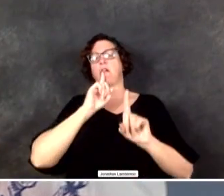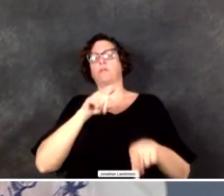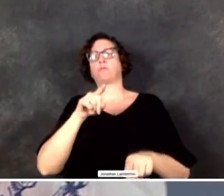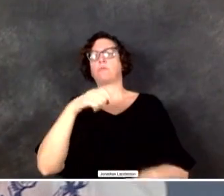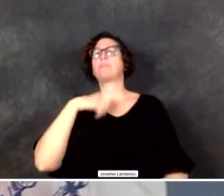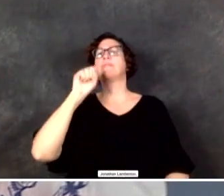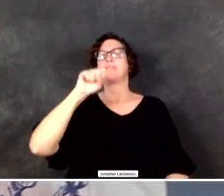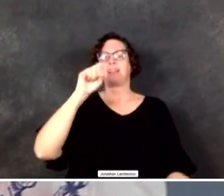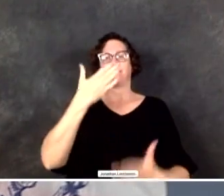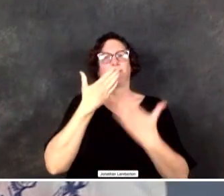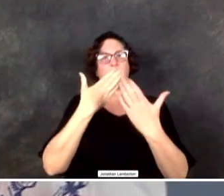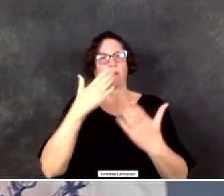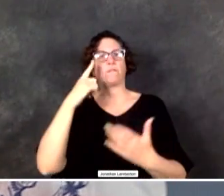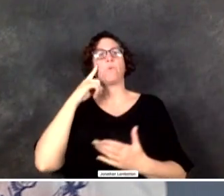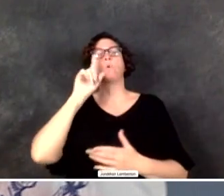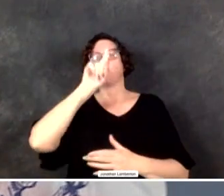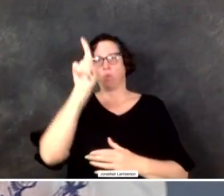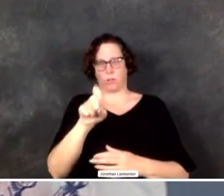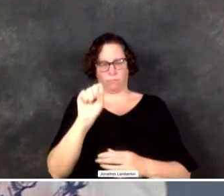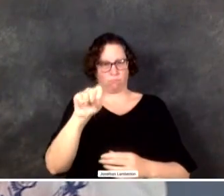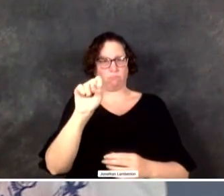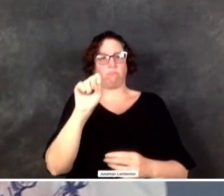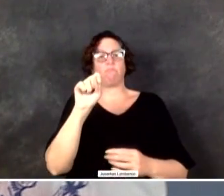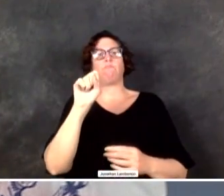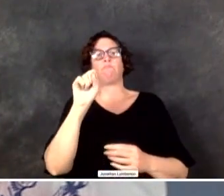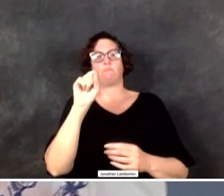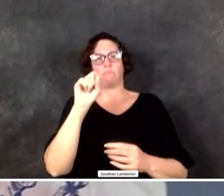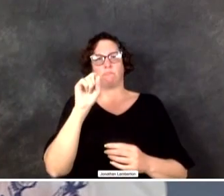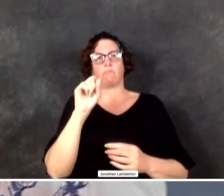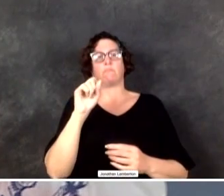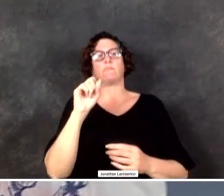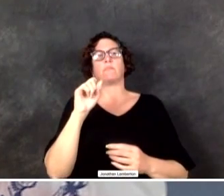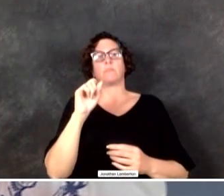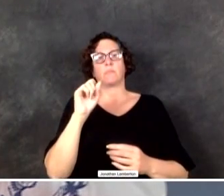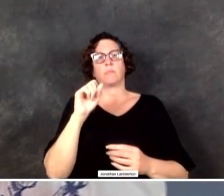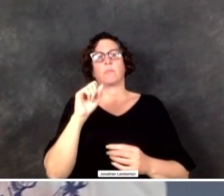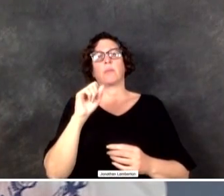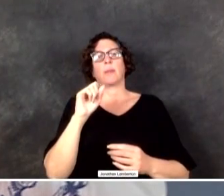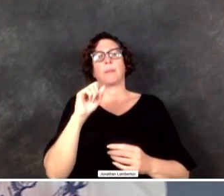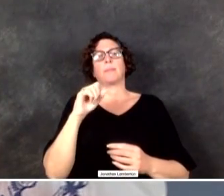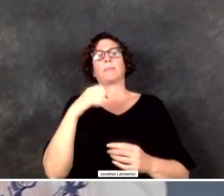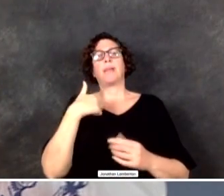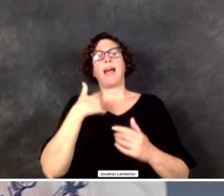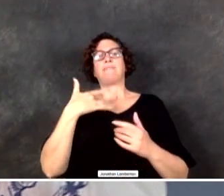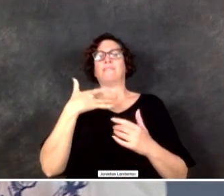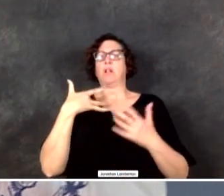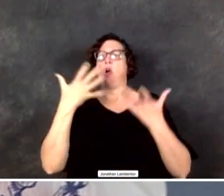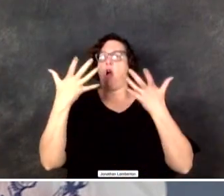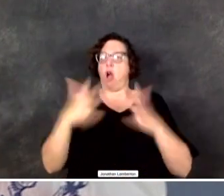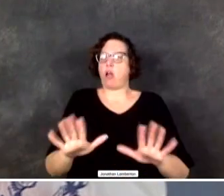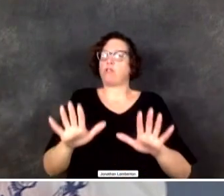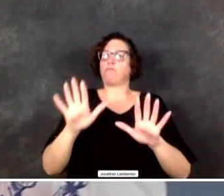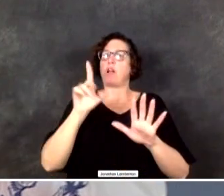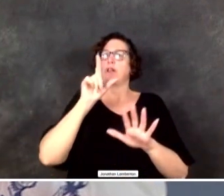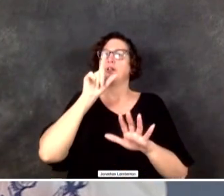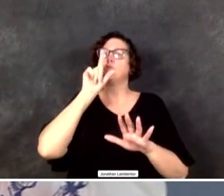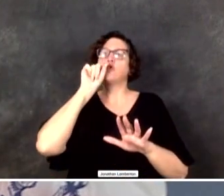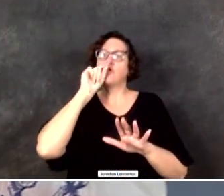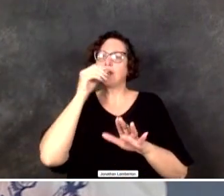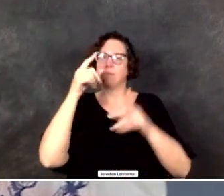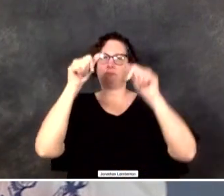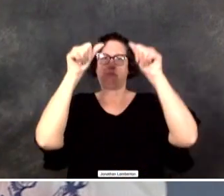Goldstein. I thought we put this out publicly. Yes, we did. Okay. Did you tweet it out? Okay, Freddie.